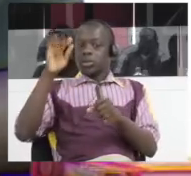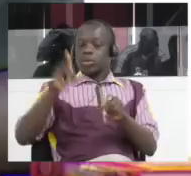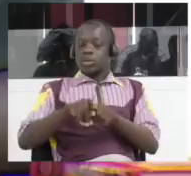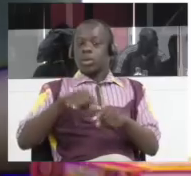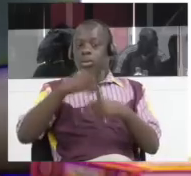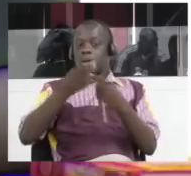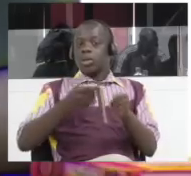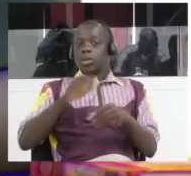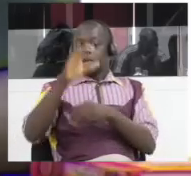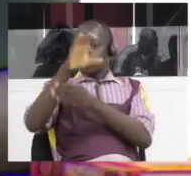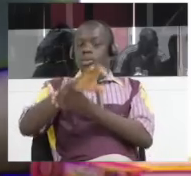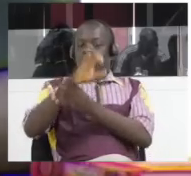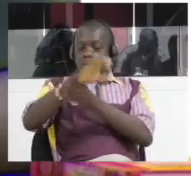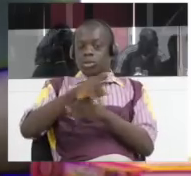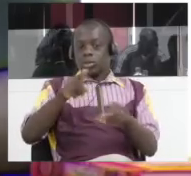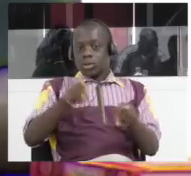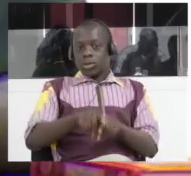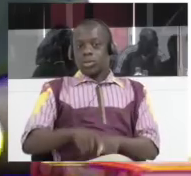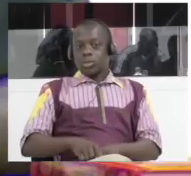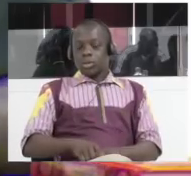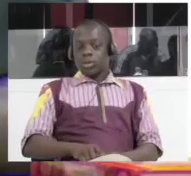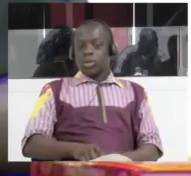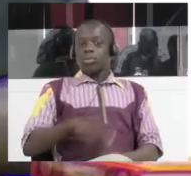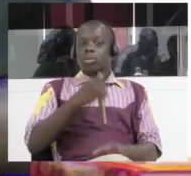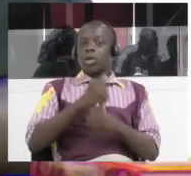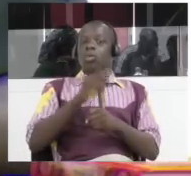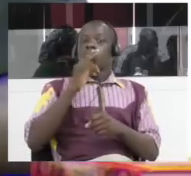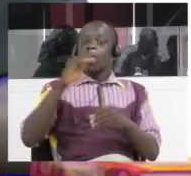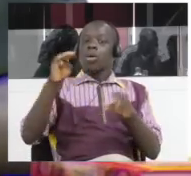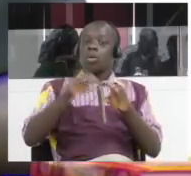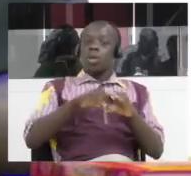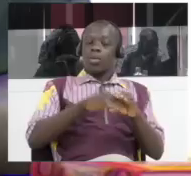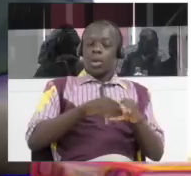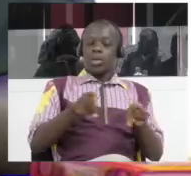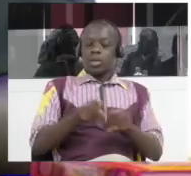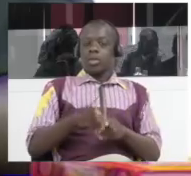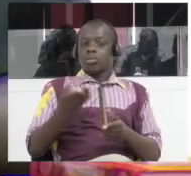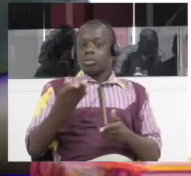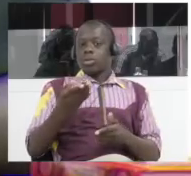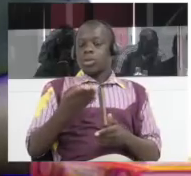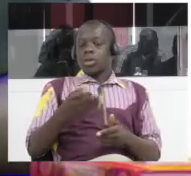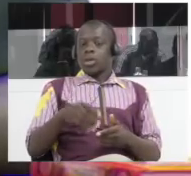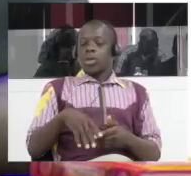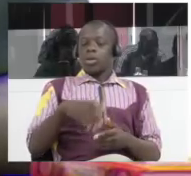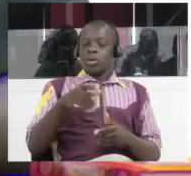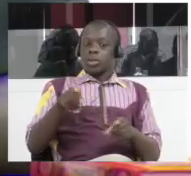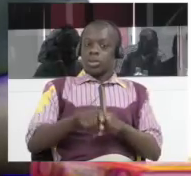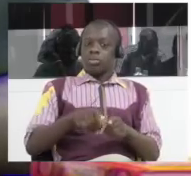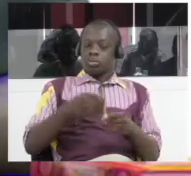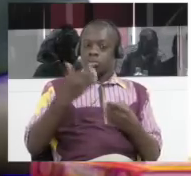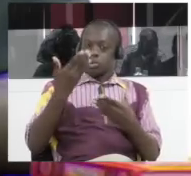armed forces provisional ruling council and determining the membership, which was interrupted. And